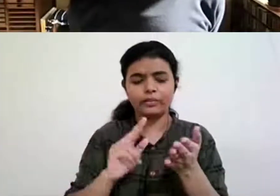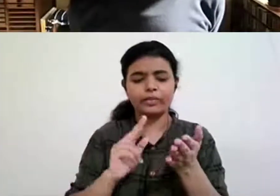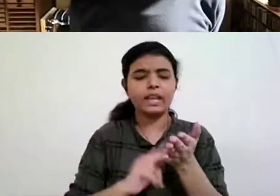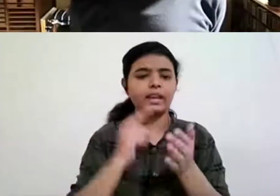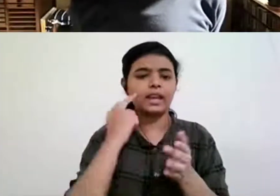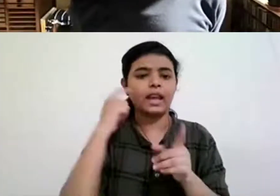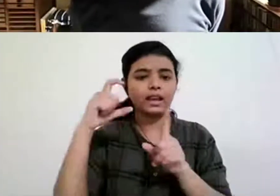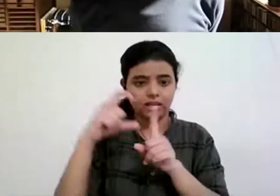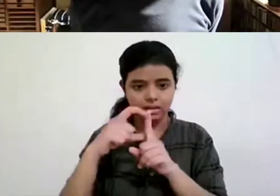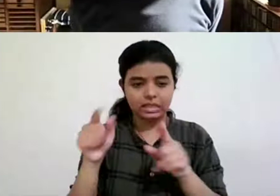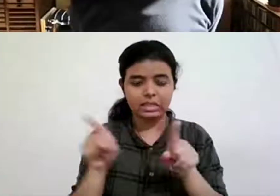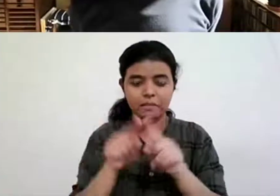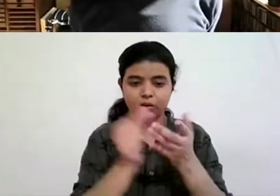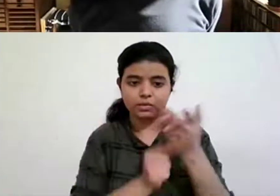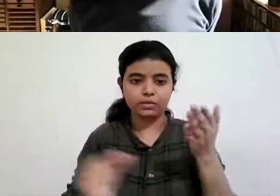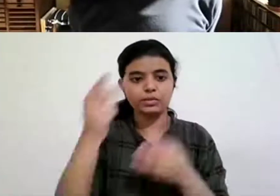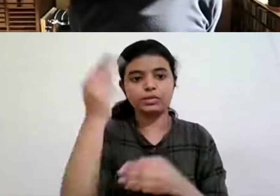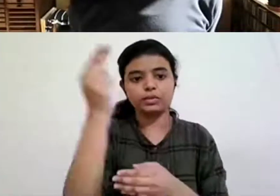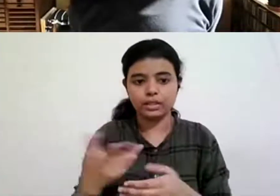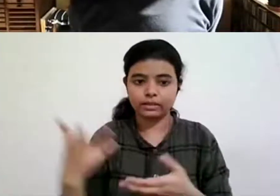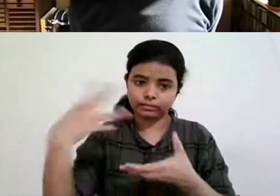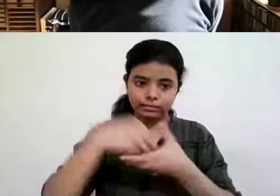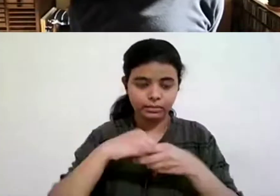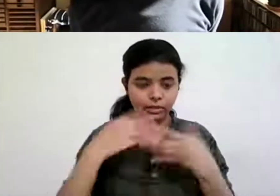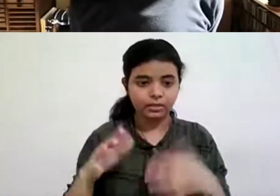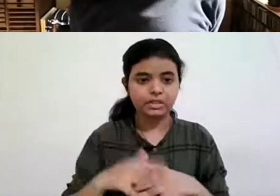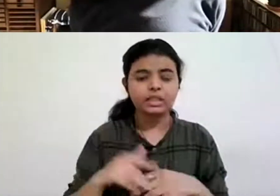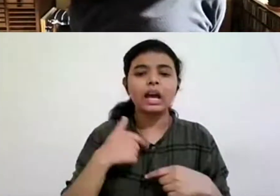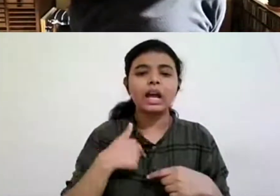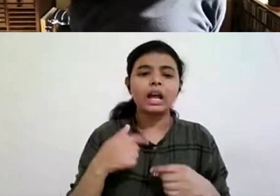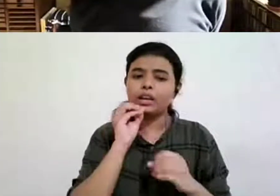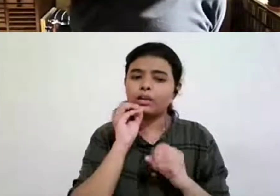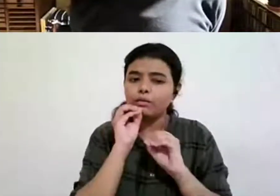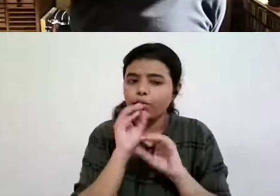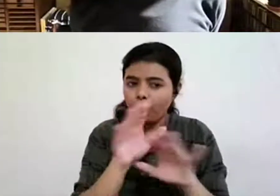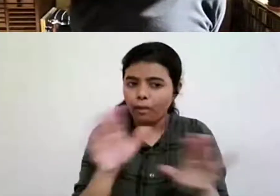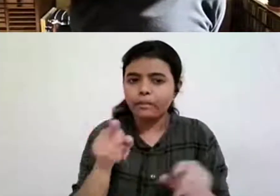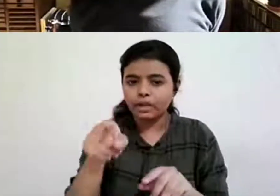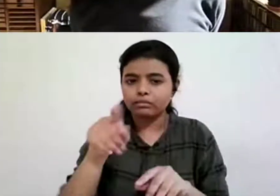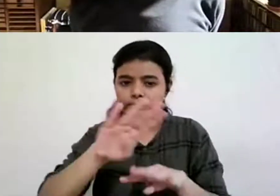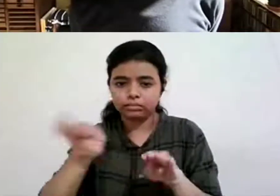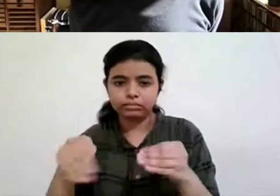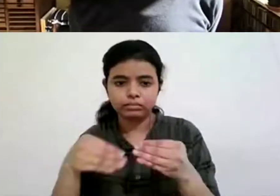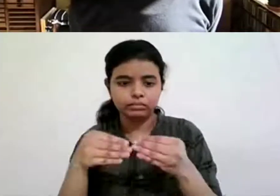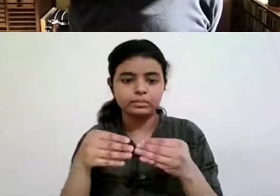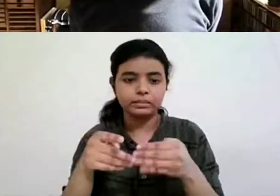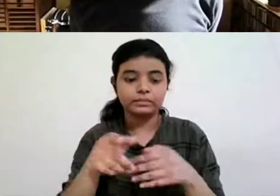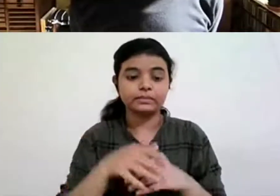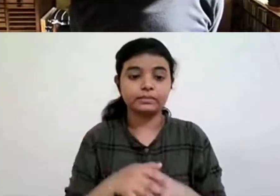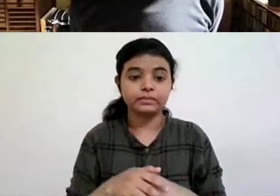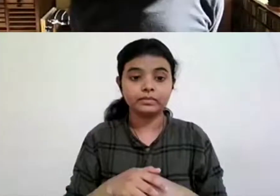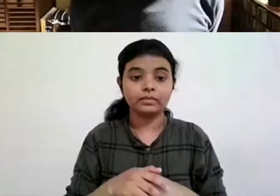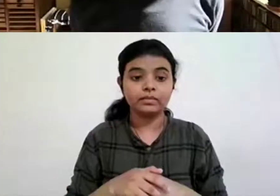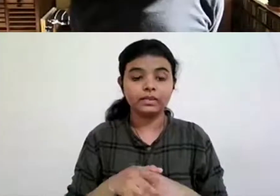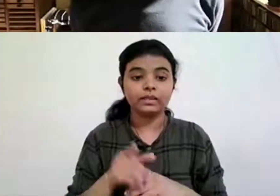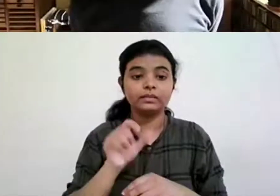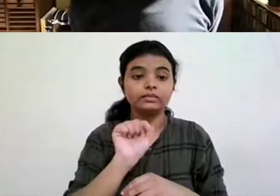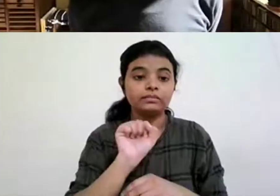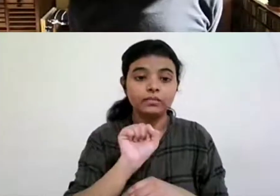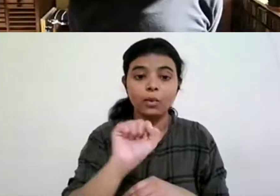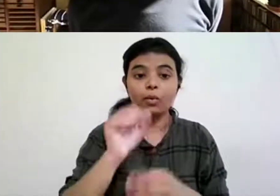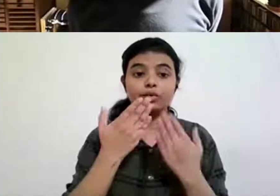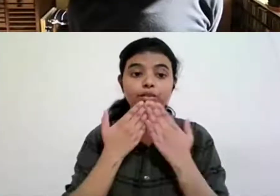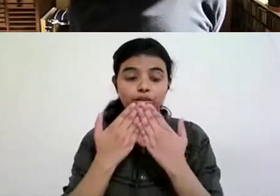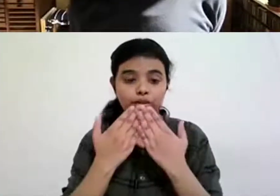of universal design. But I would like to tell you a little about him. Much before he started his